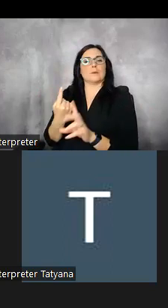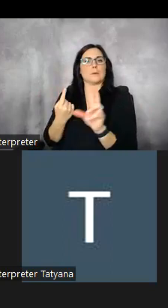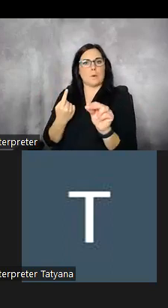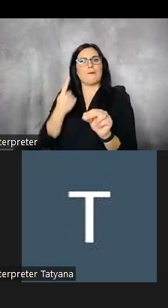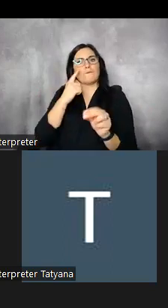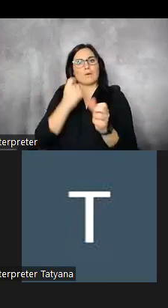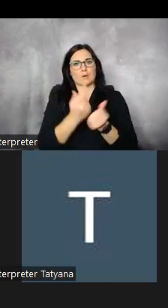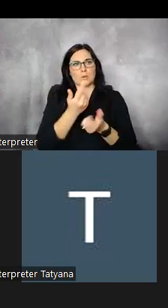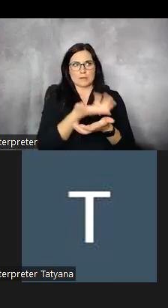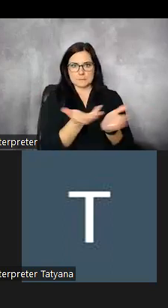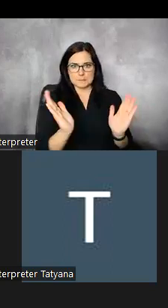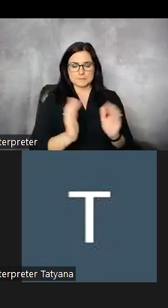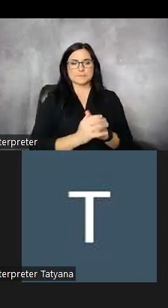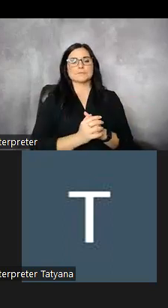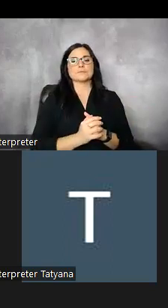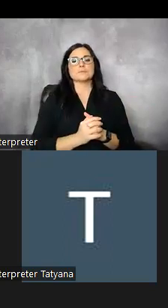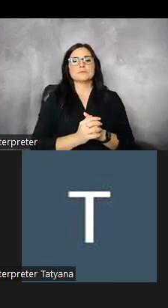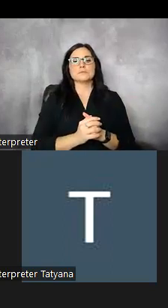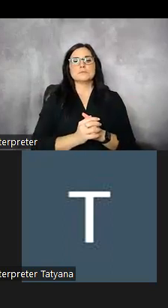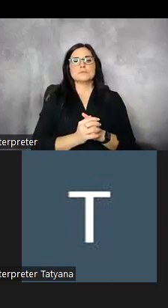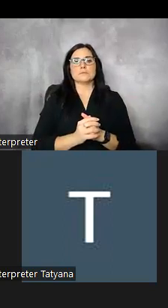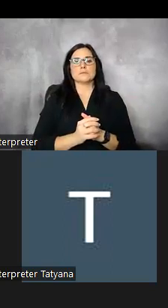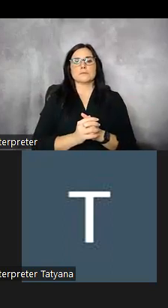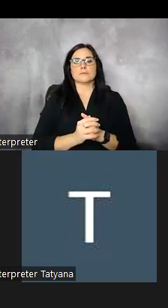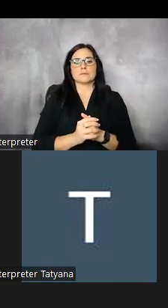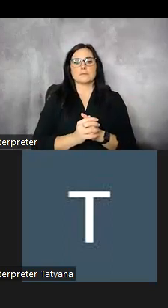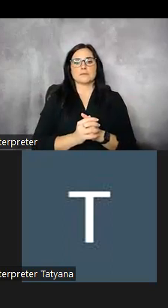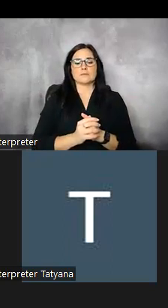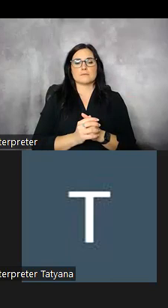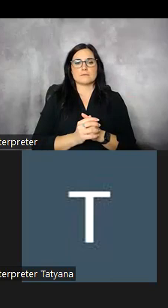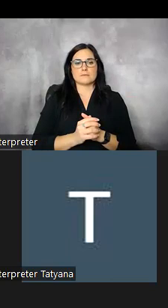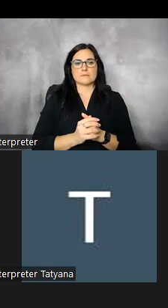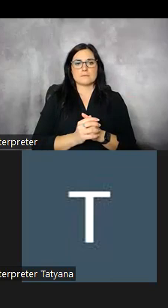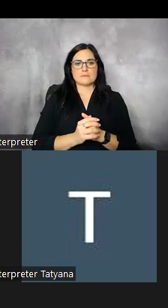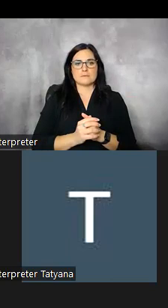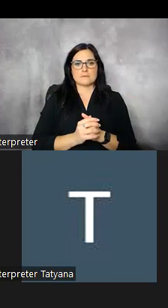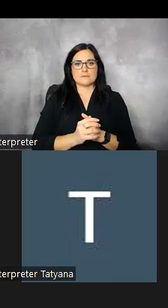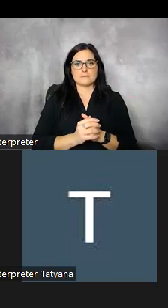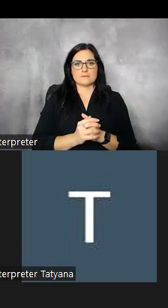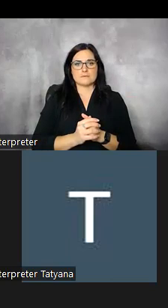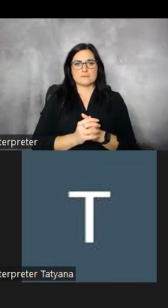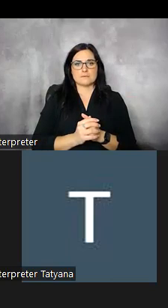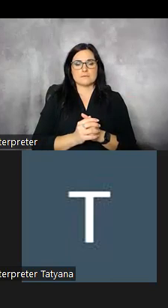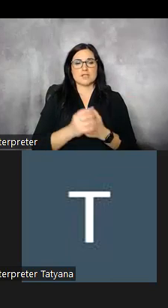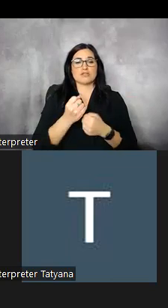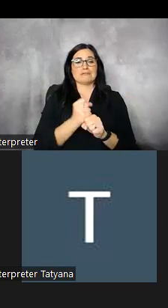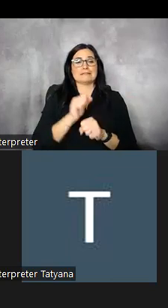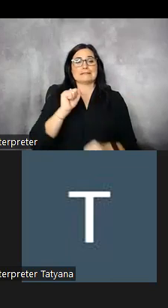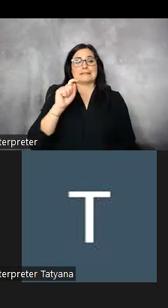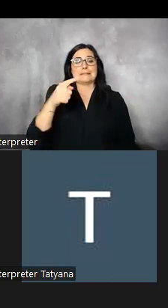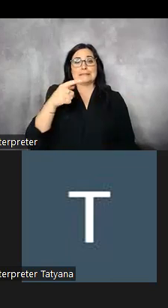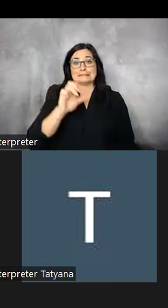everyone. So I have created the ATPC and kind of changed over the time that I've been running